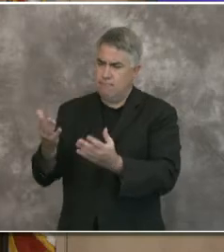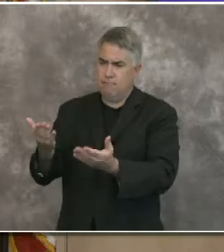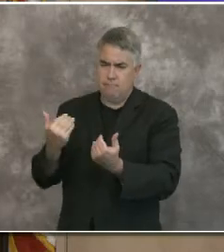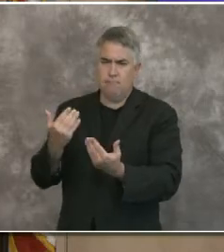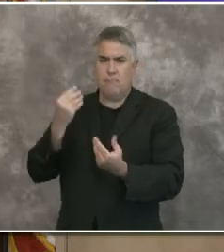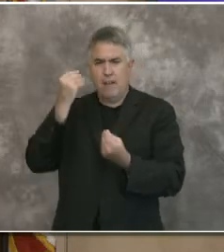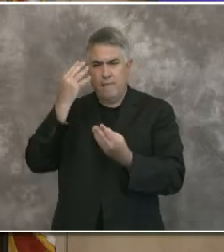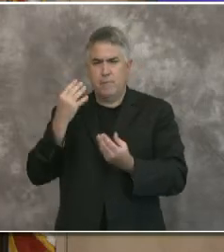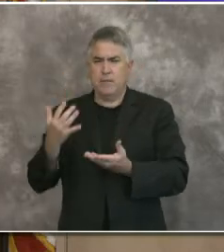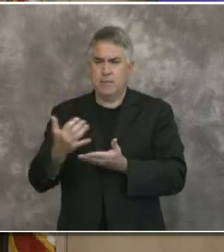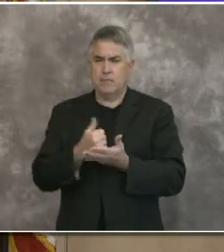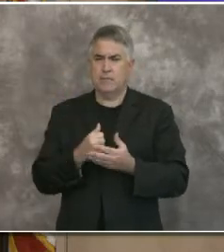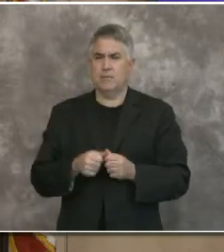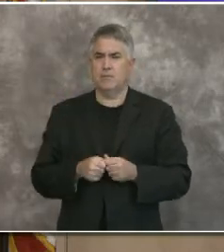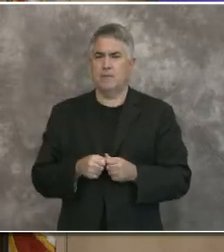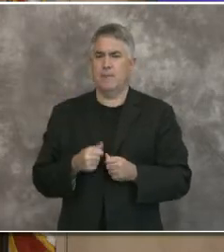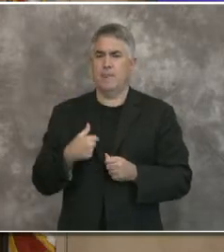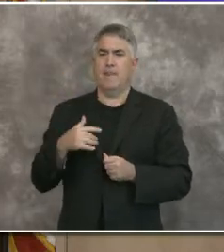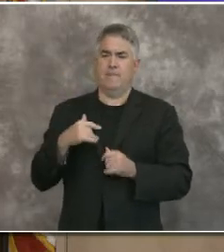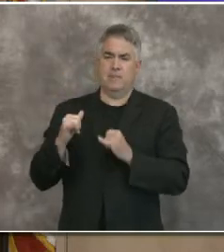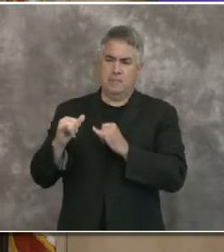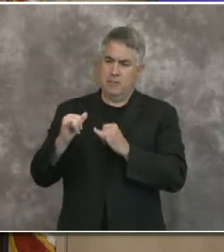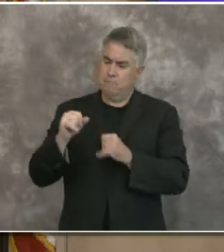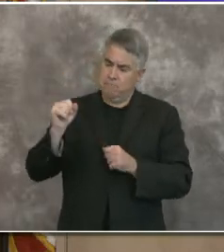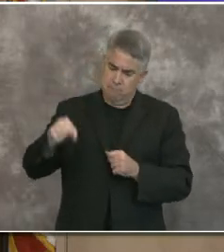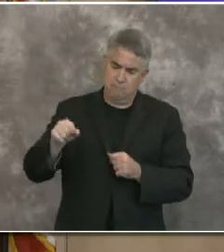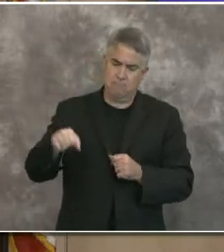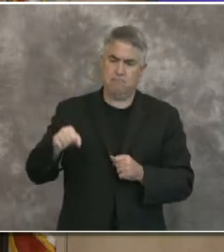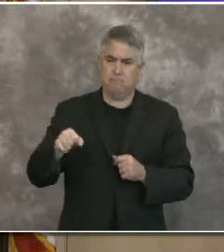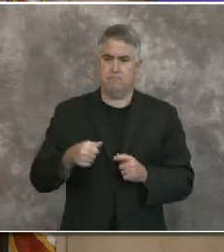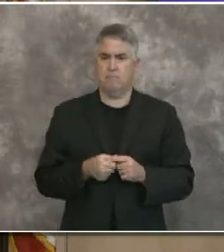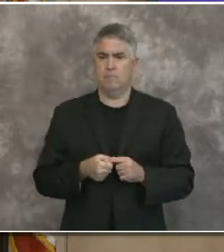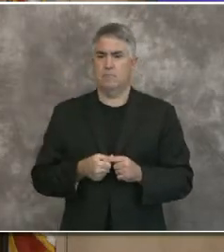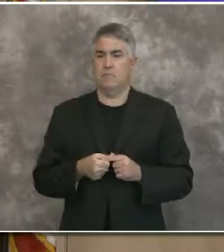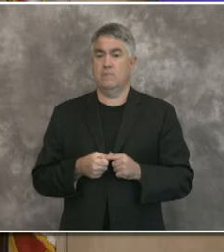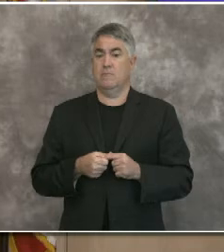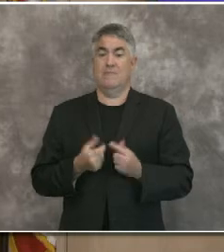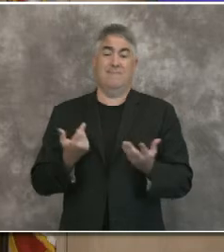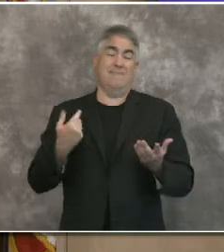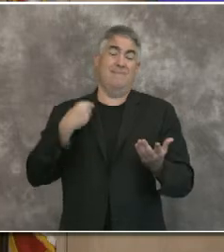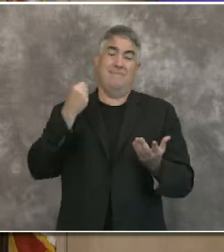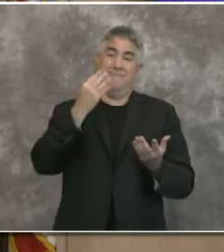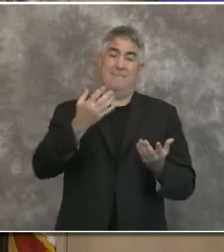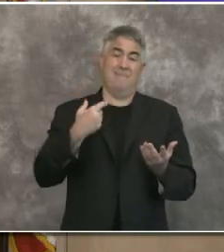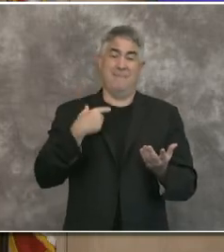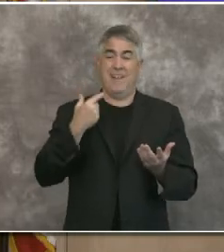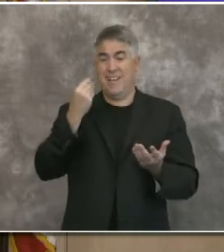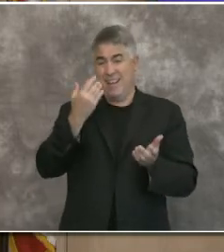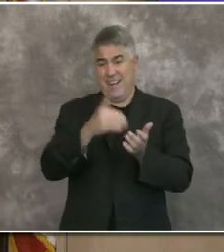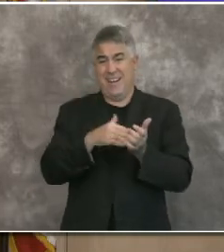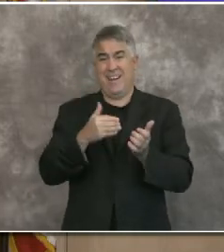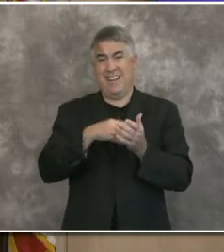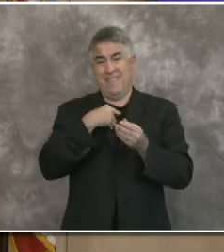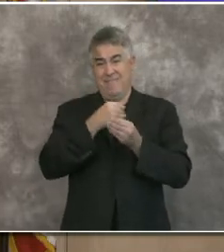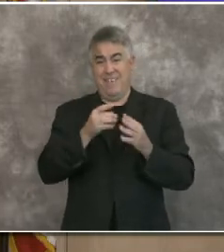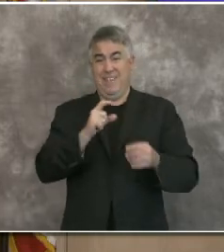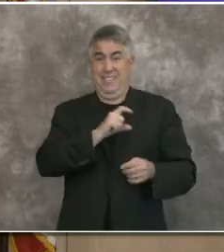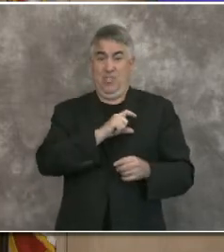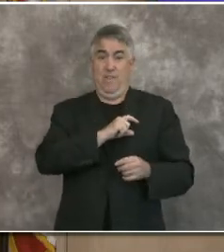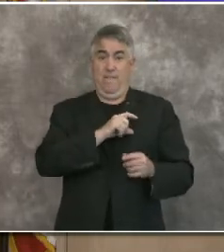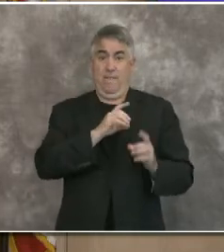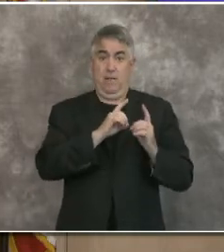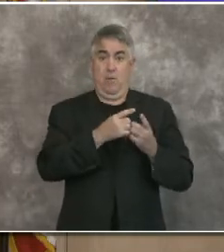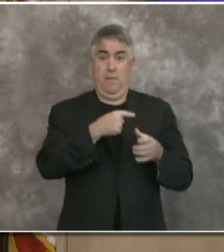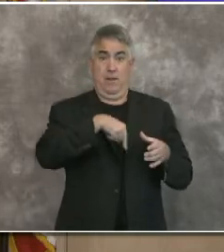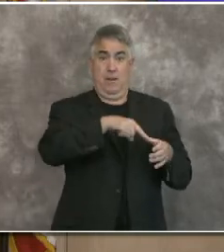San Diegans feel that same pride. And I said it before, and I want to say it again, the Sheriff's Department